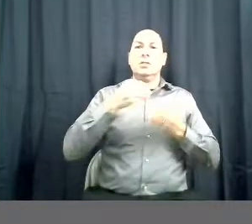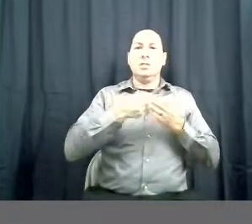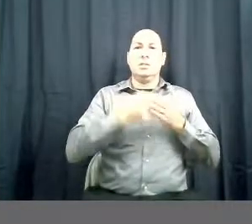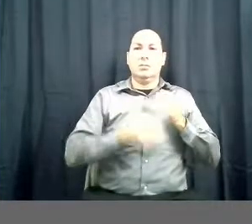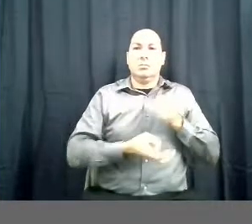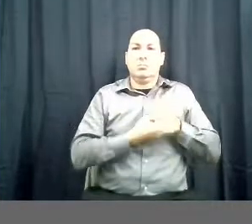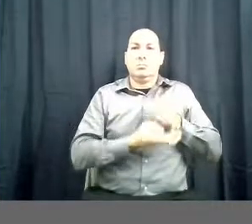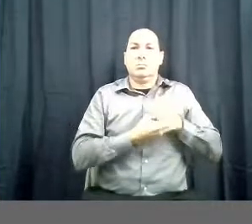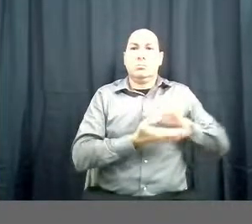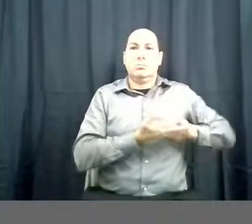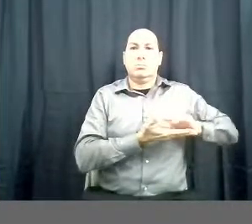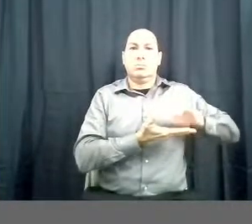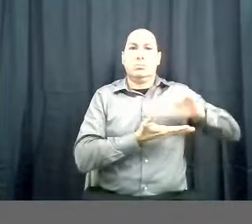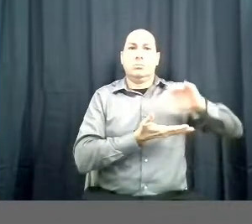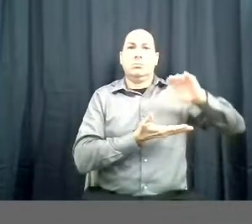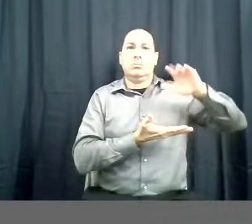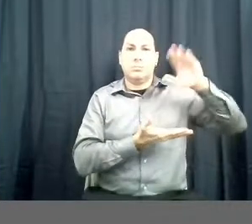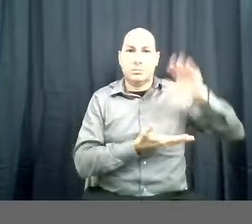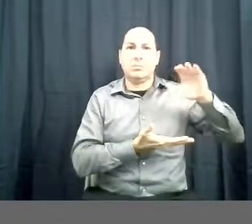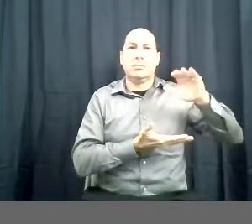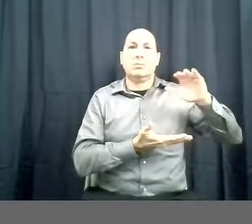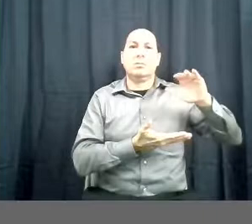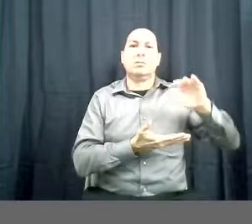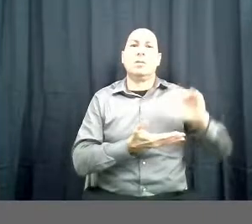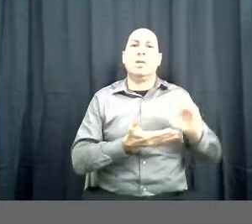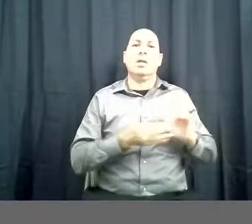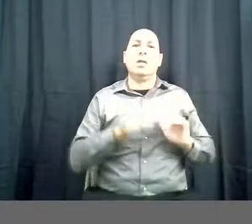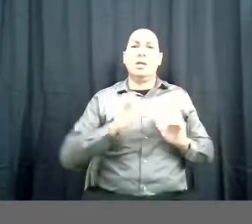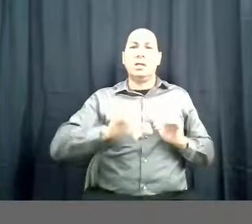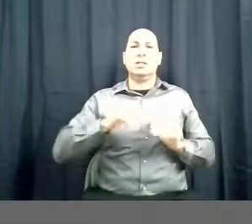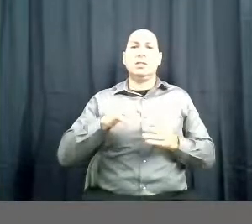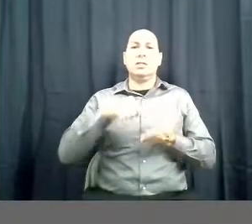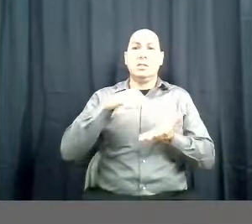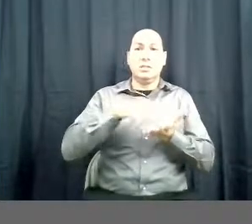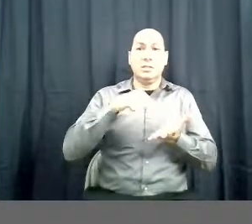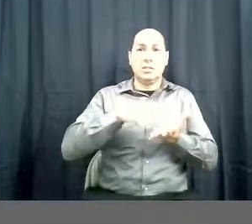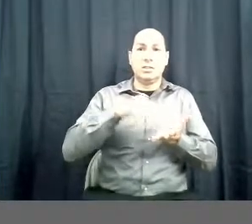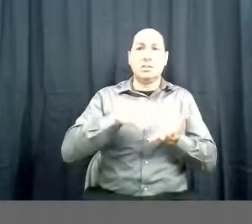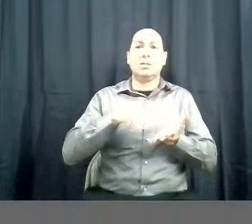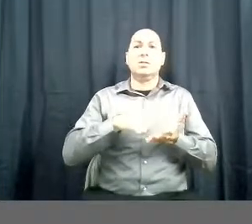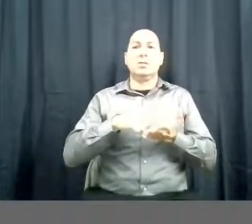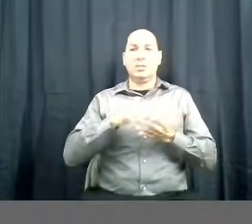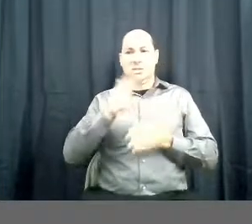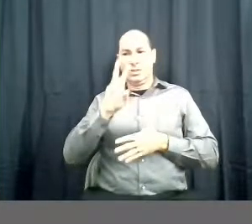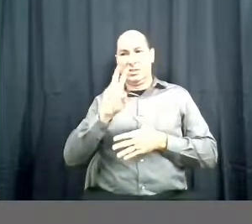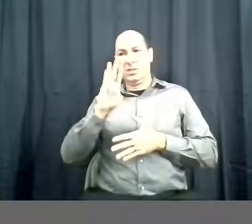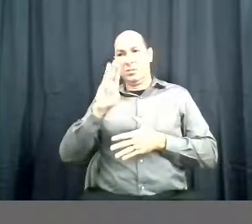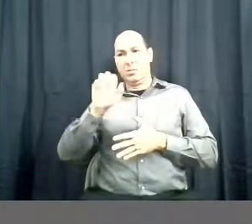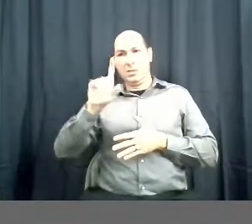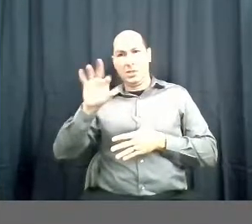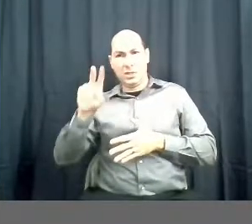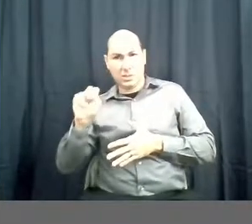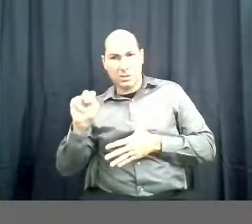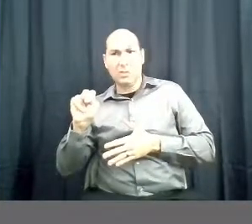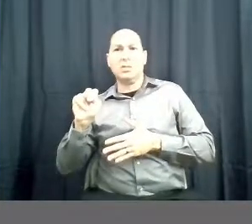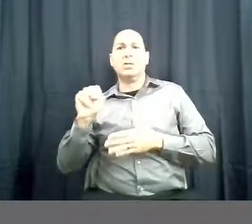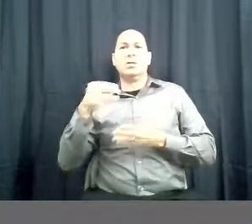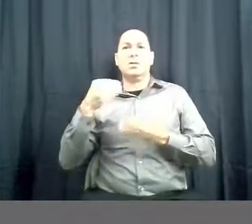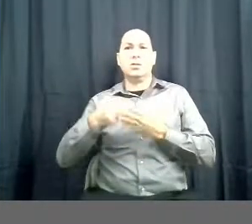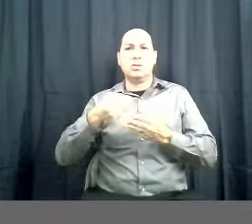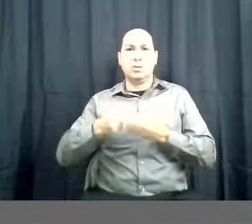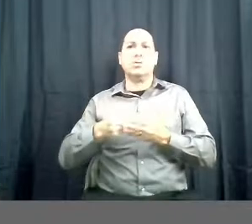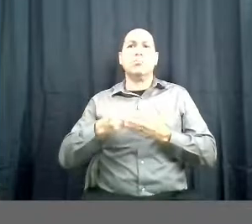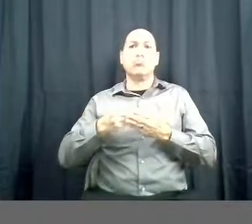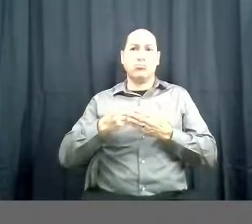has enabled the cash to be part of the debt deal, and the $6 billion that's generated is generated and